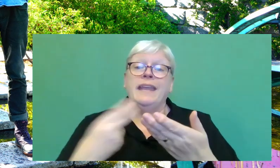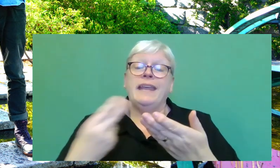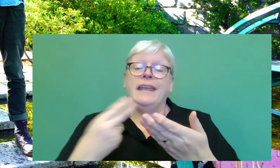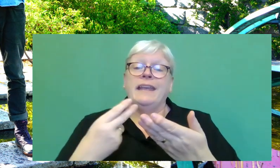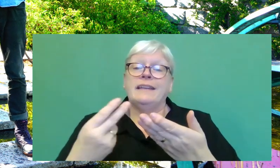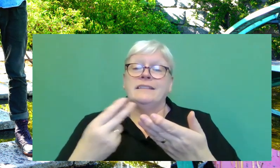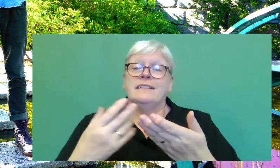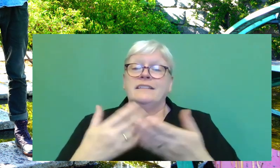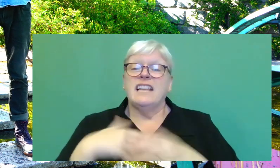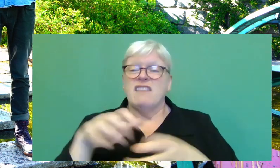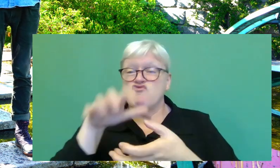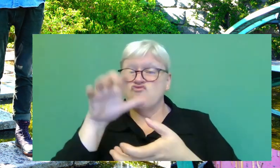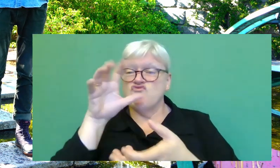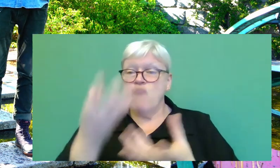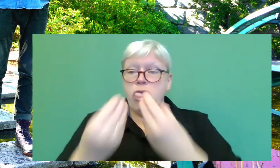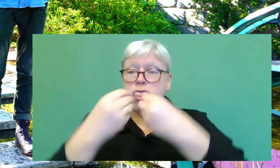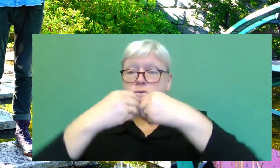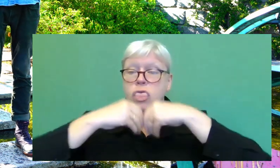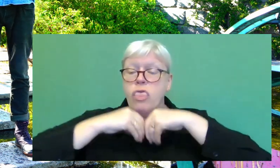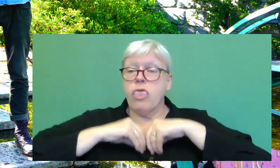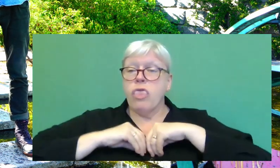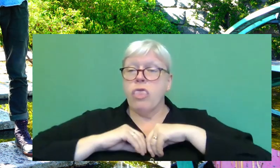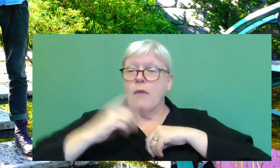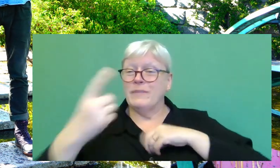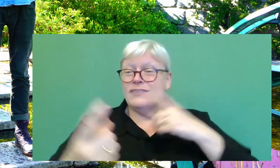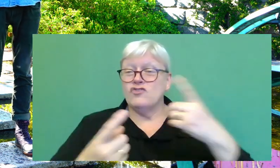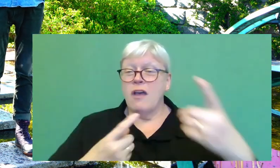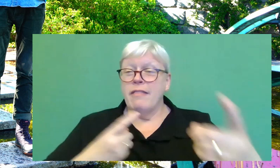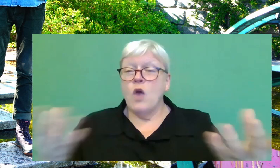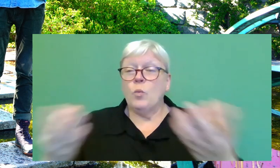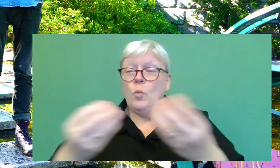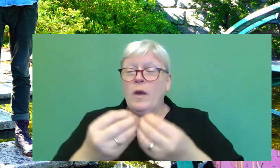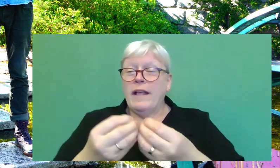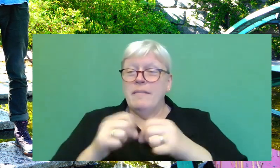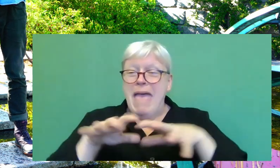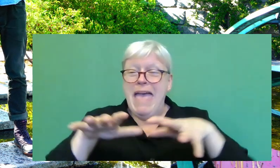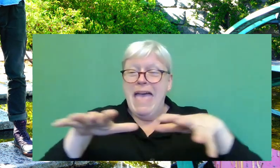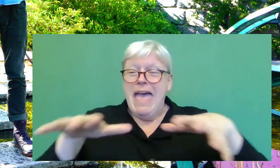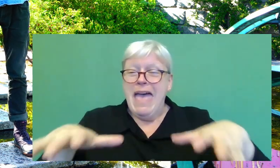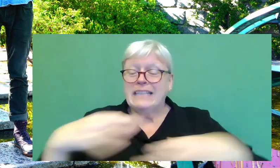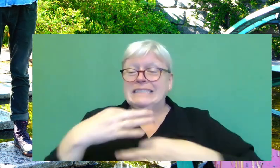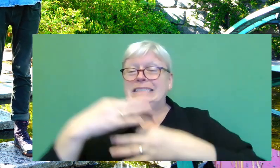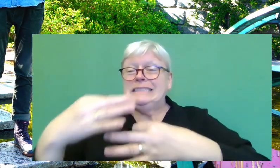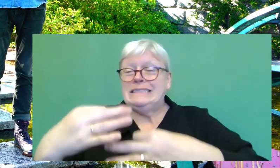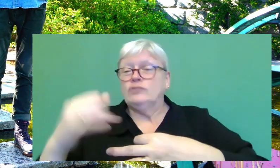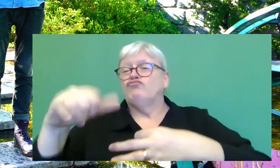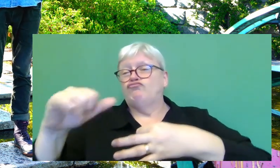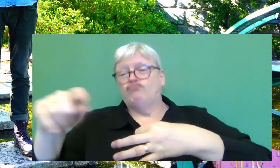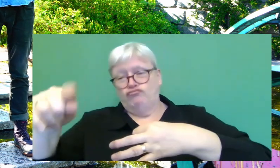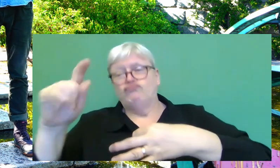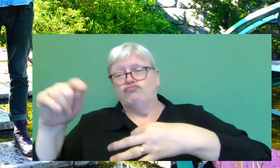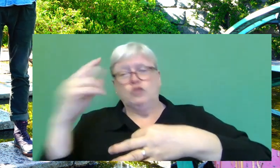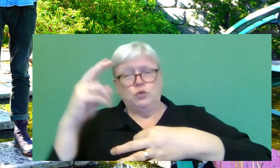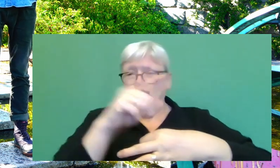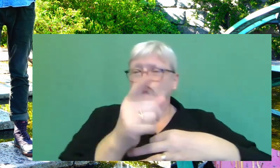feasting with and on each other. The messy display attracts nods of reverence from onlookers, populating